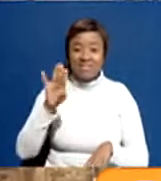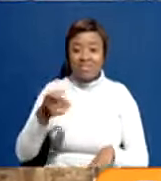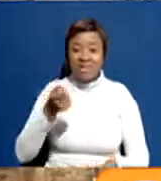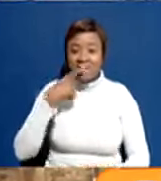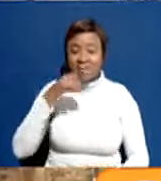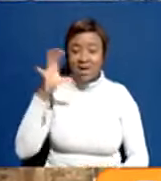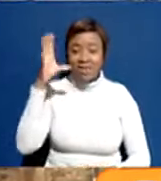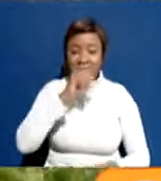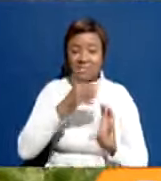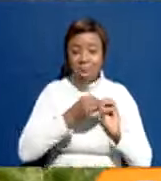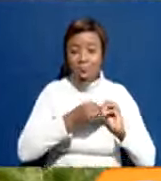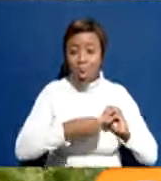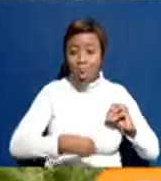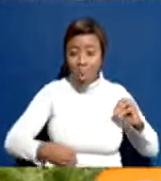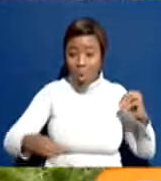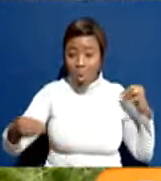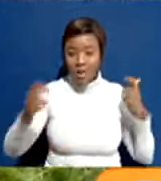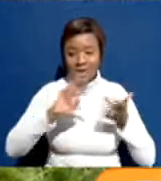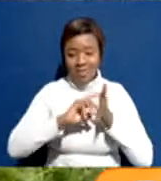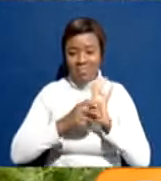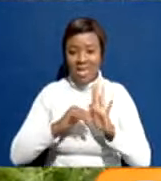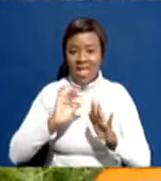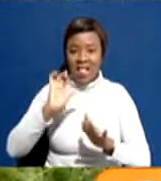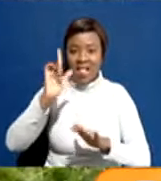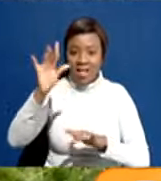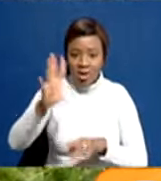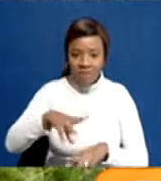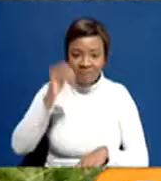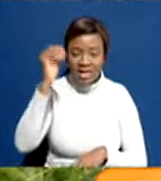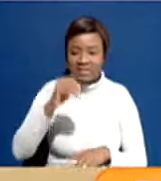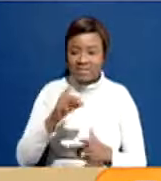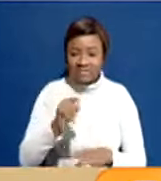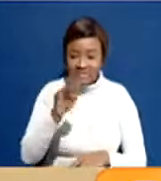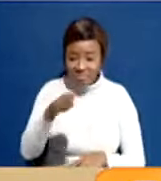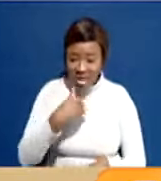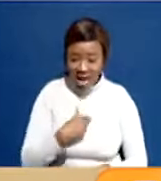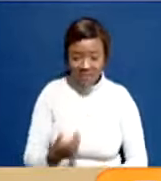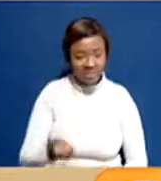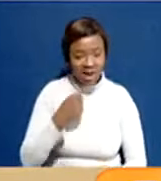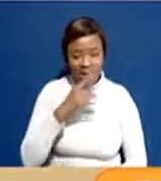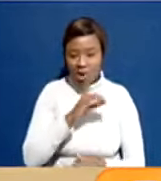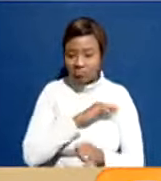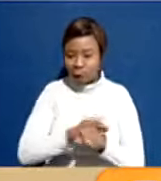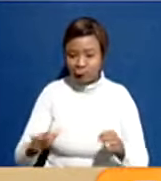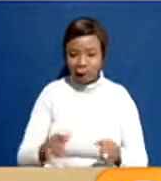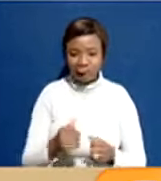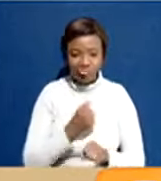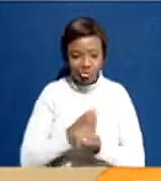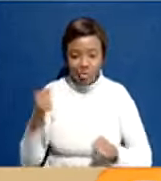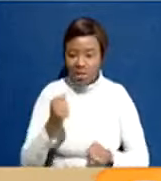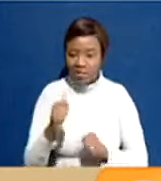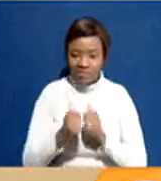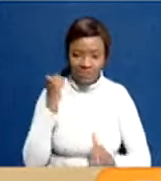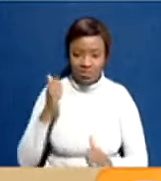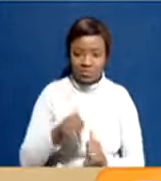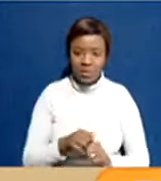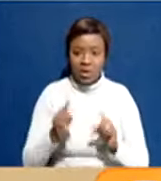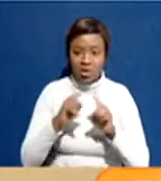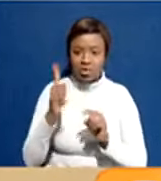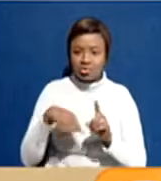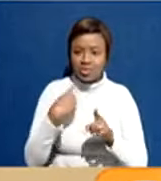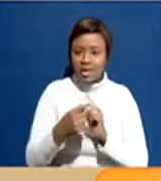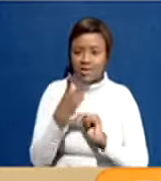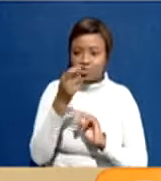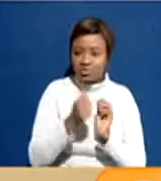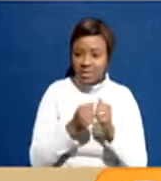is difficult to treat. They are also risky spreaders to the community. Sometimes, I think in 2018, those patients who